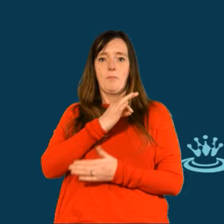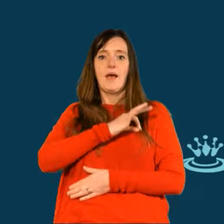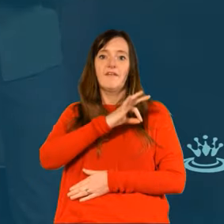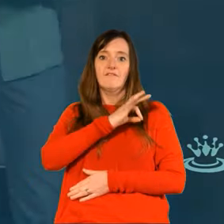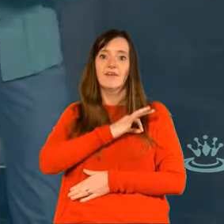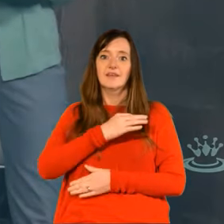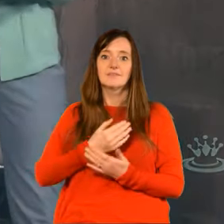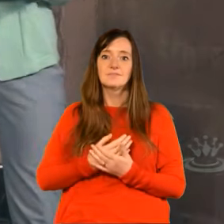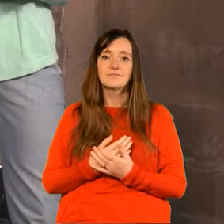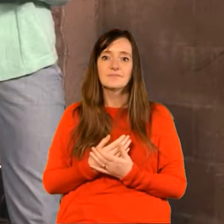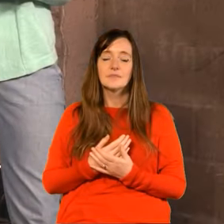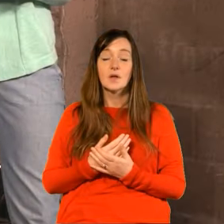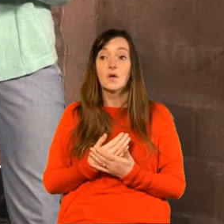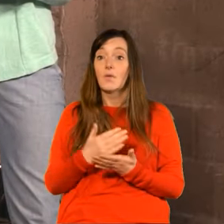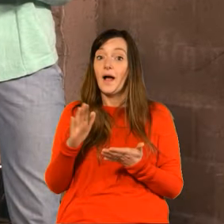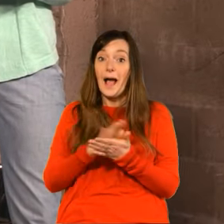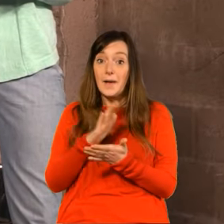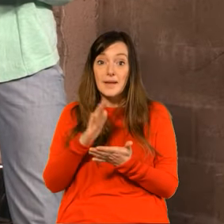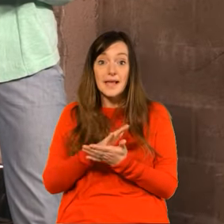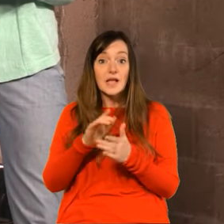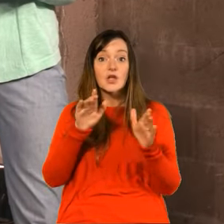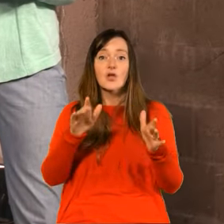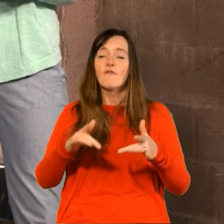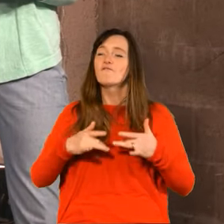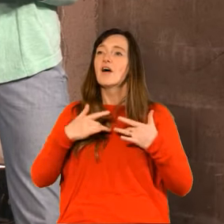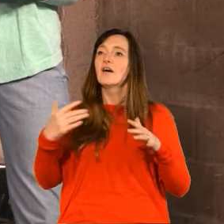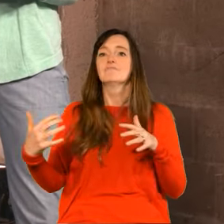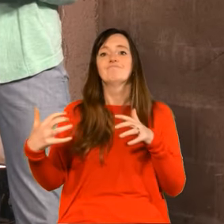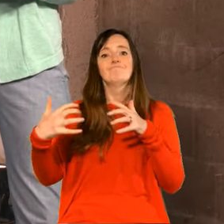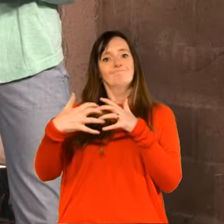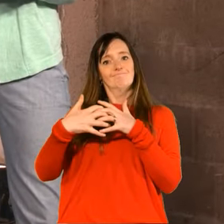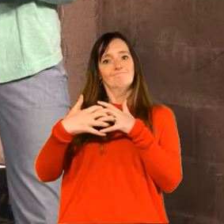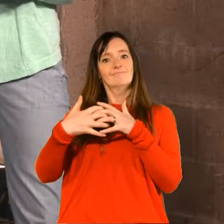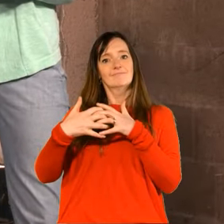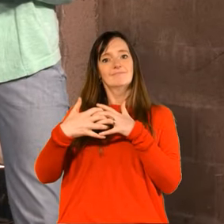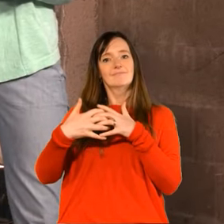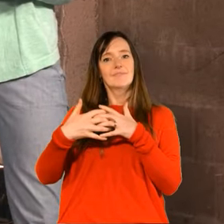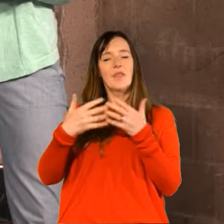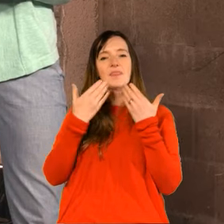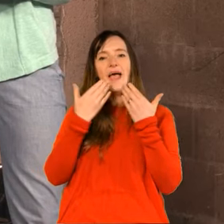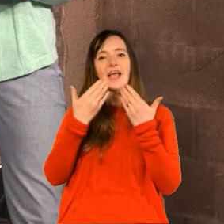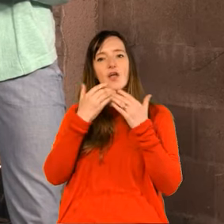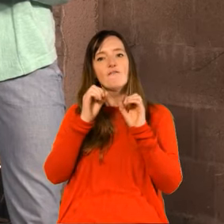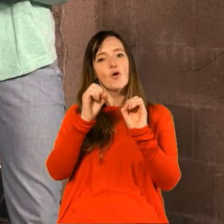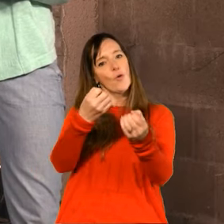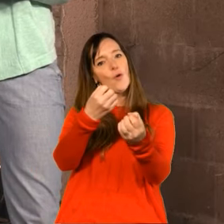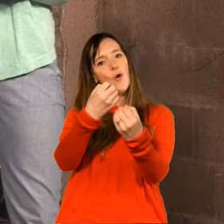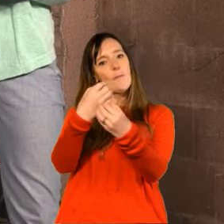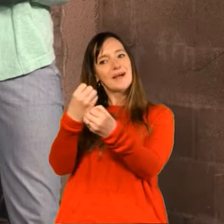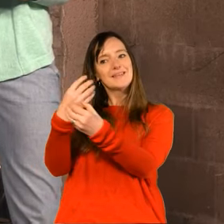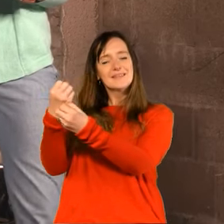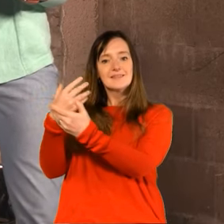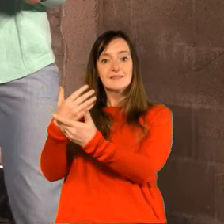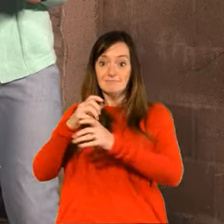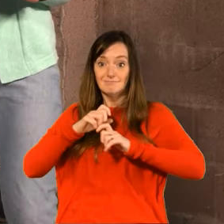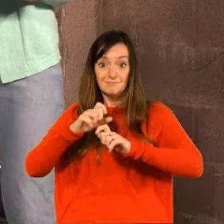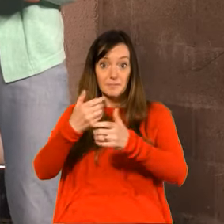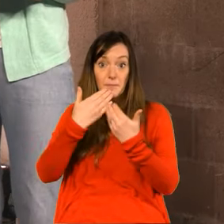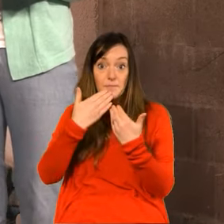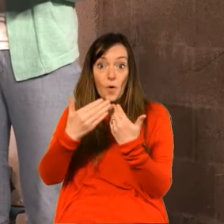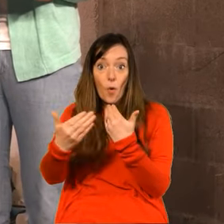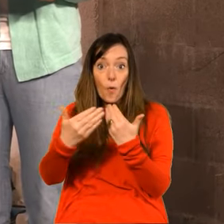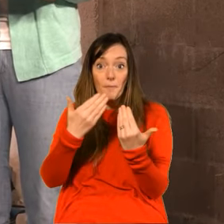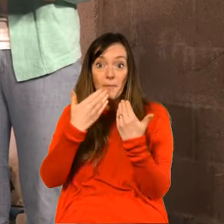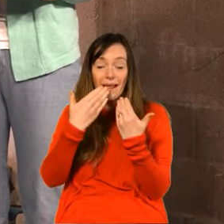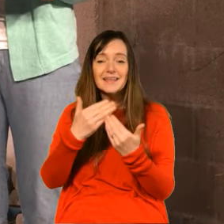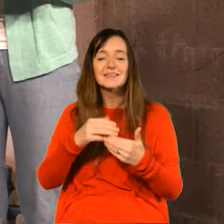to you and reaching you wherever you are. We are grateful that you've been sending in those encouragements too. Thank you. That's wonderful. Keep them coming. Wouldn't